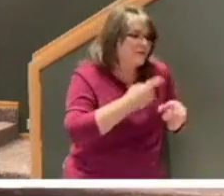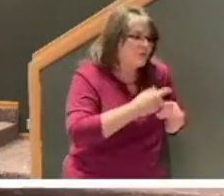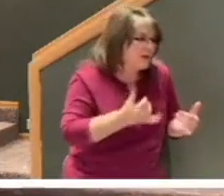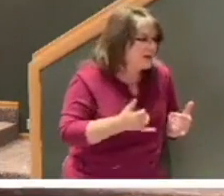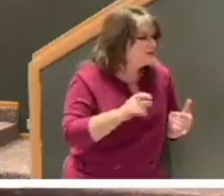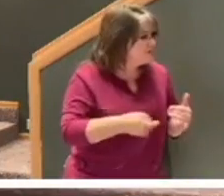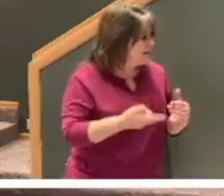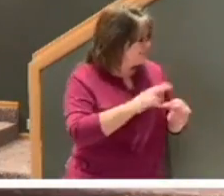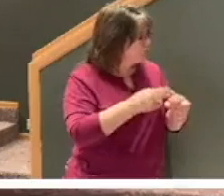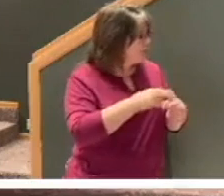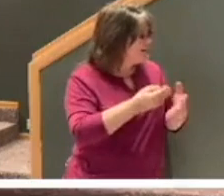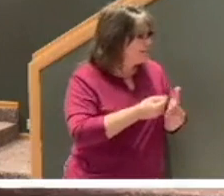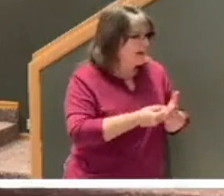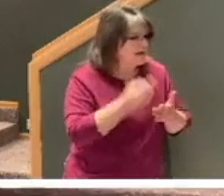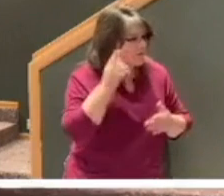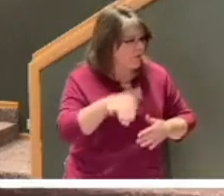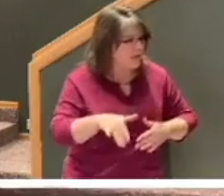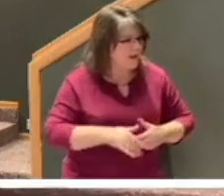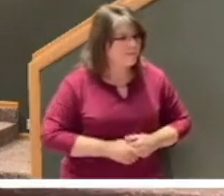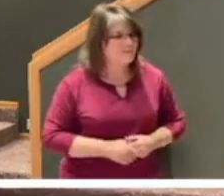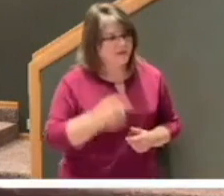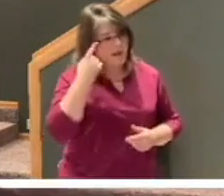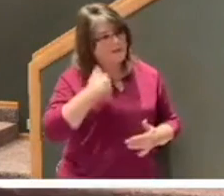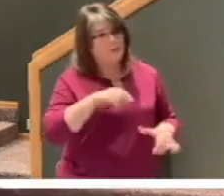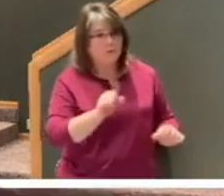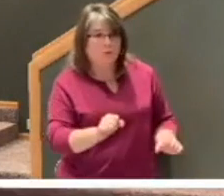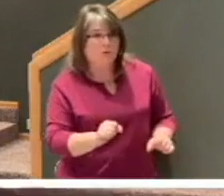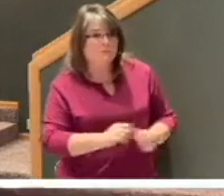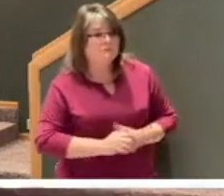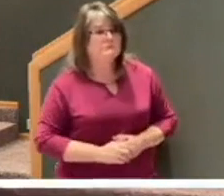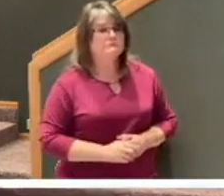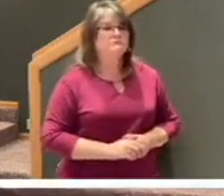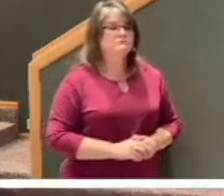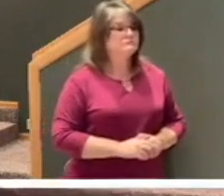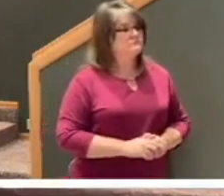money. But I think we could have it.